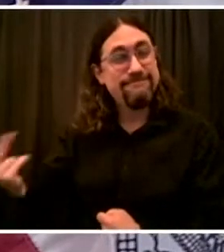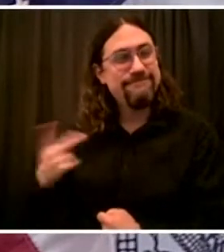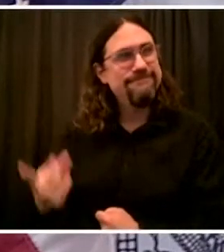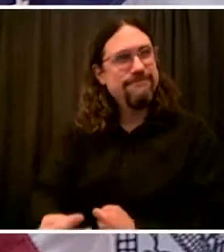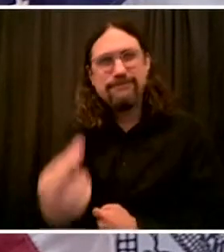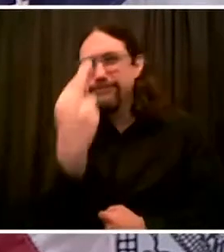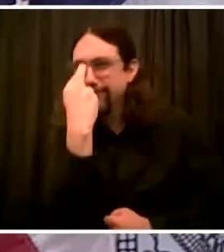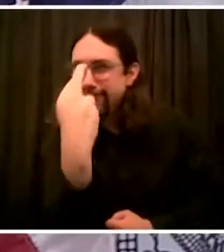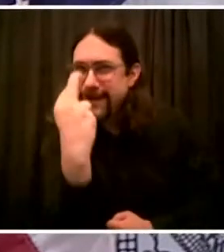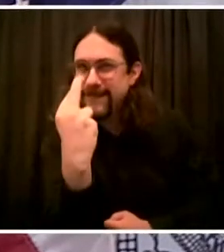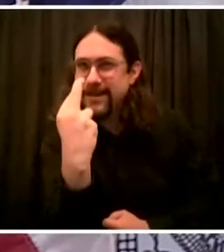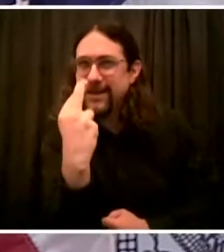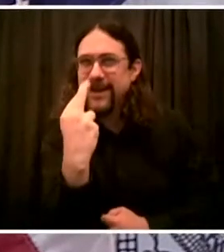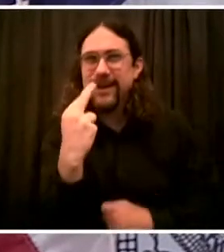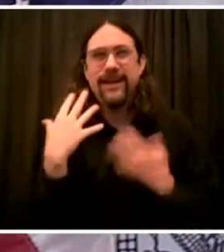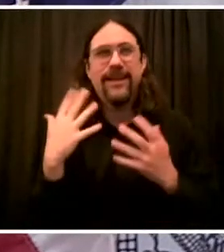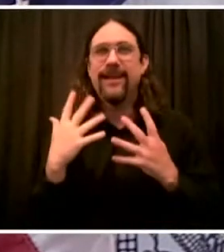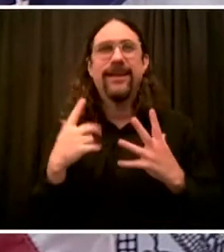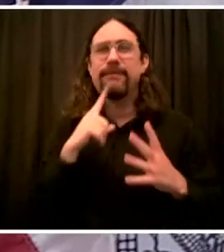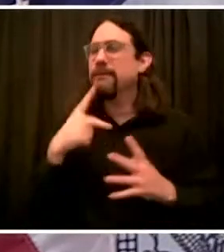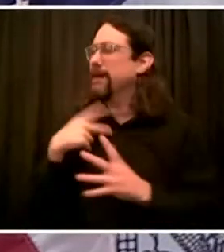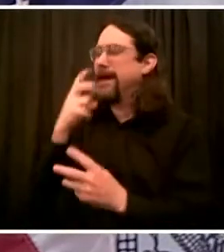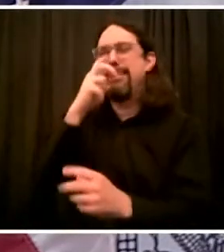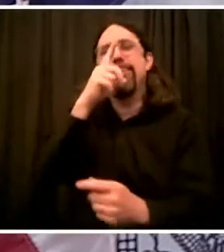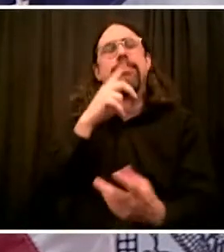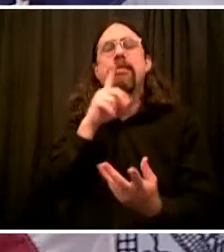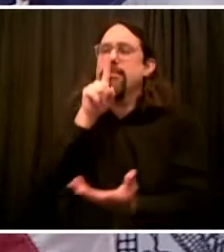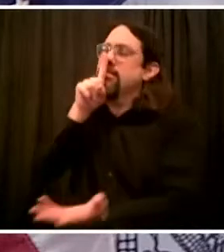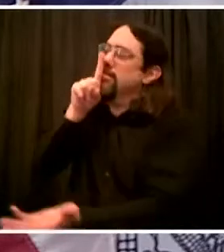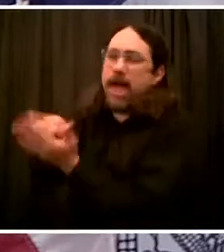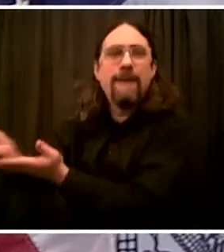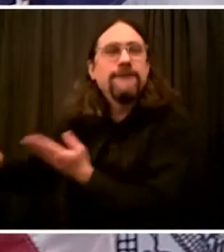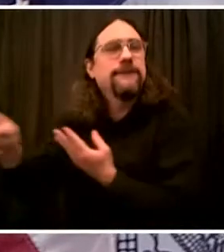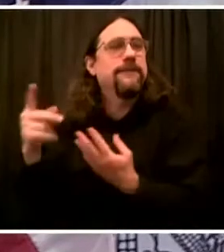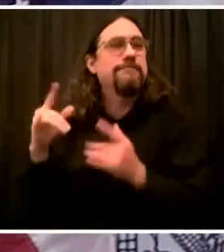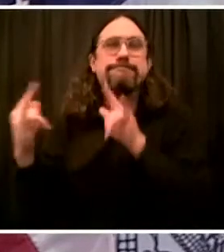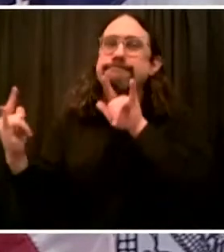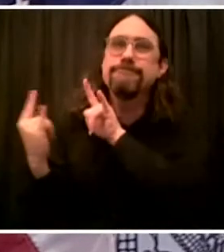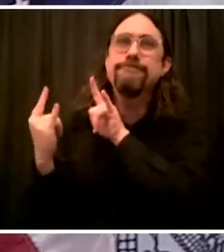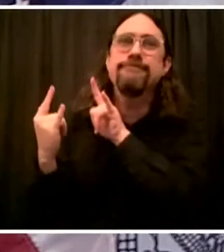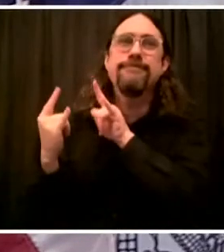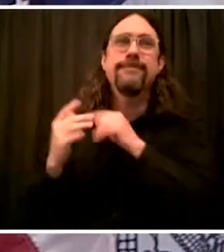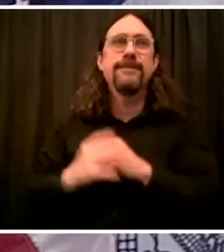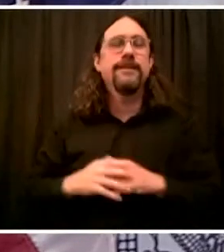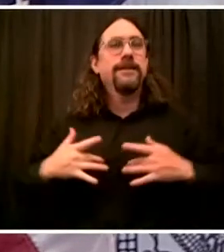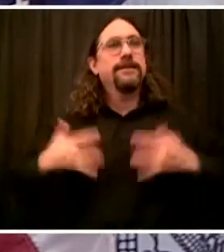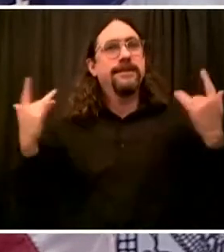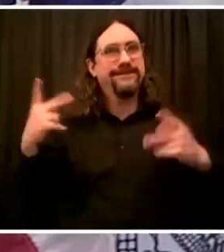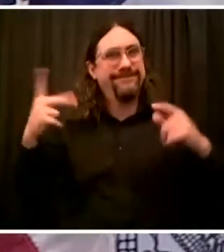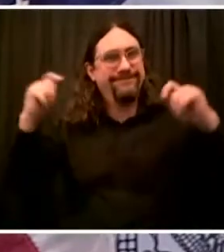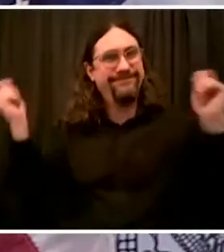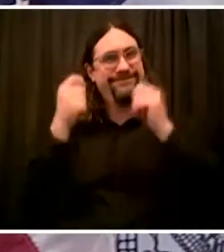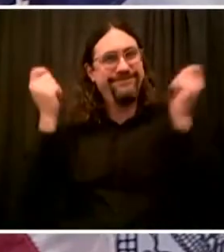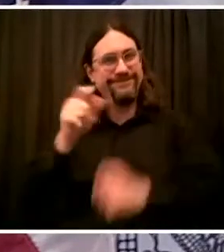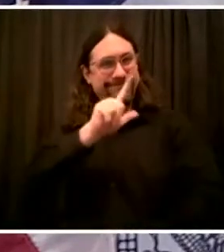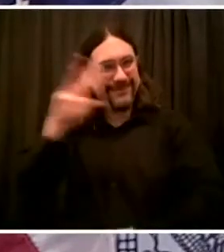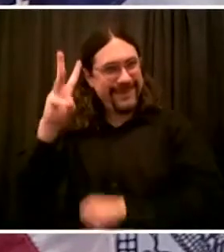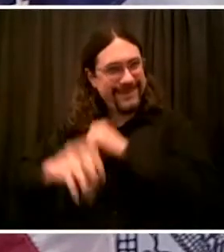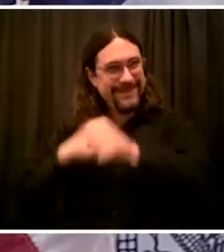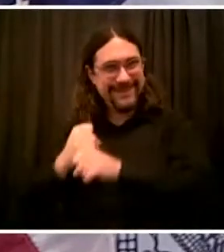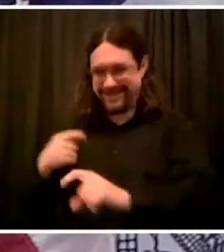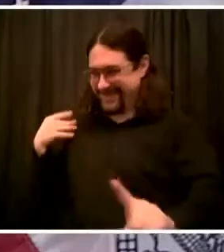you, and I look forward to celebrating with you this year and many years ahead. So thank you to all the